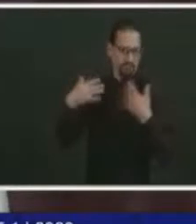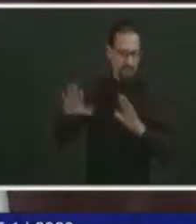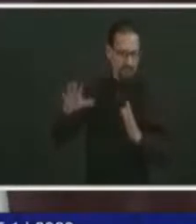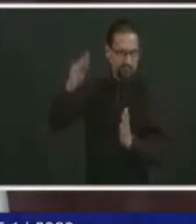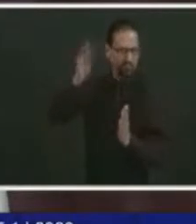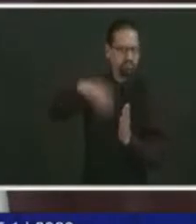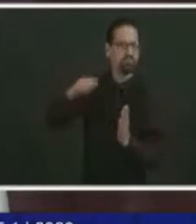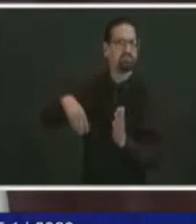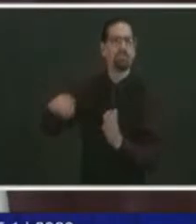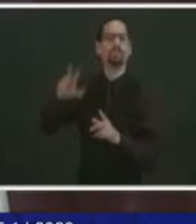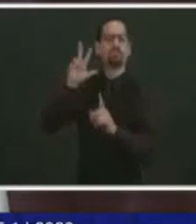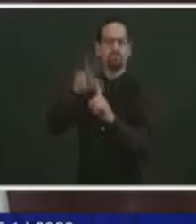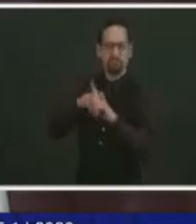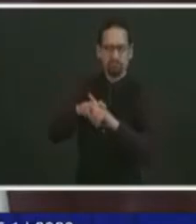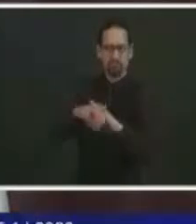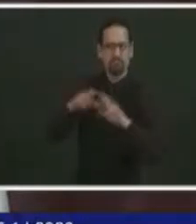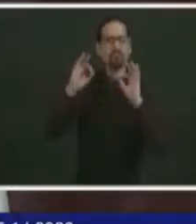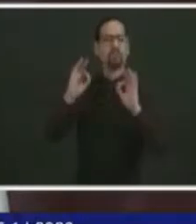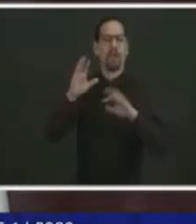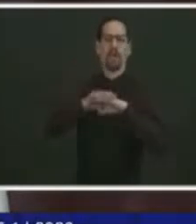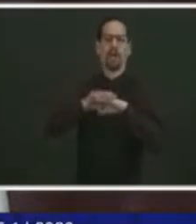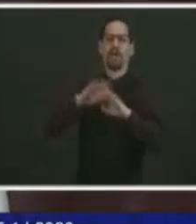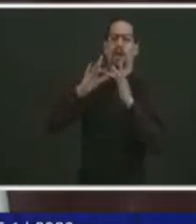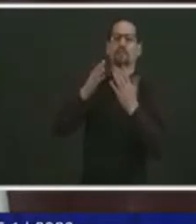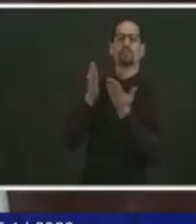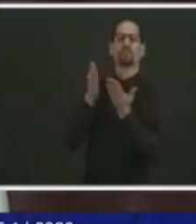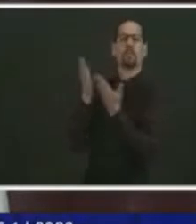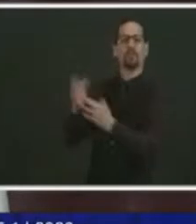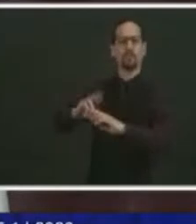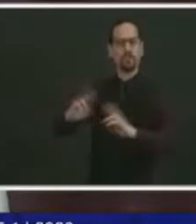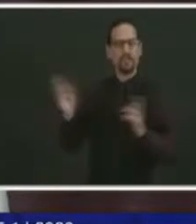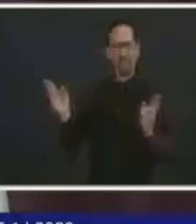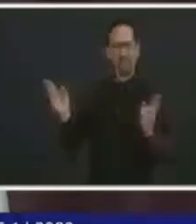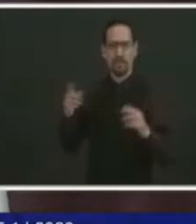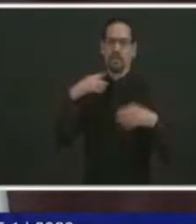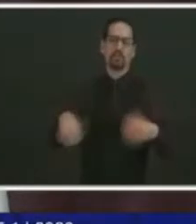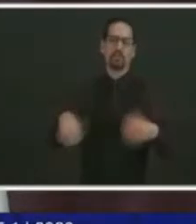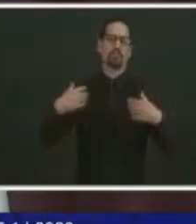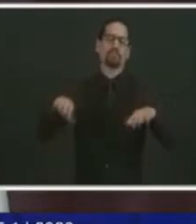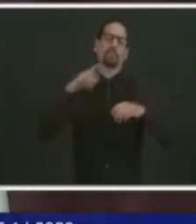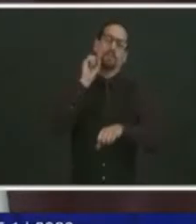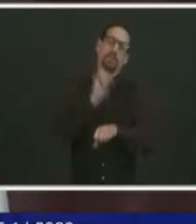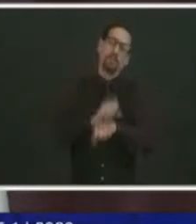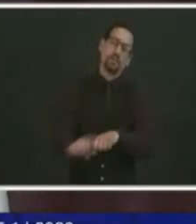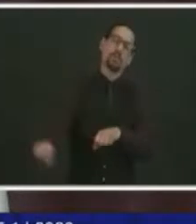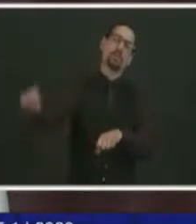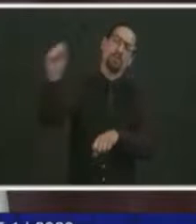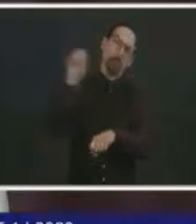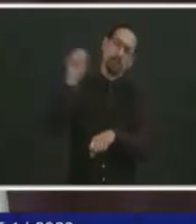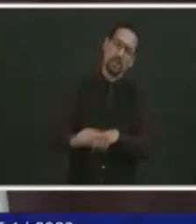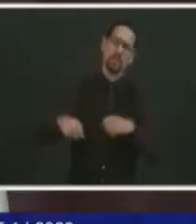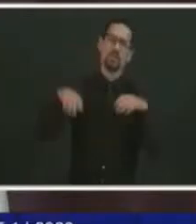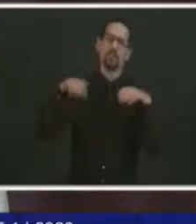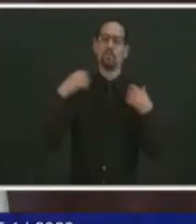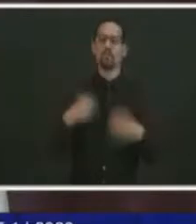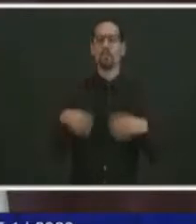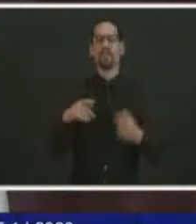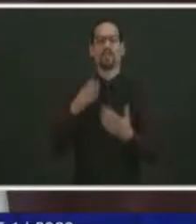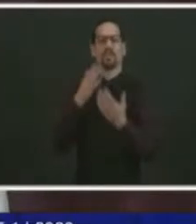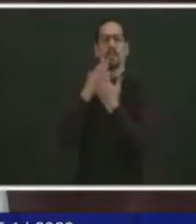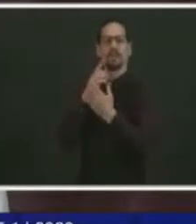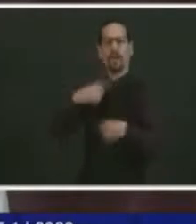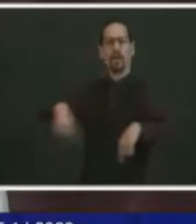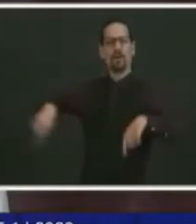will be able to be going on. So that is a massive amount of work, and I want to thank everyone who has participated in